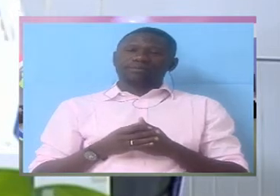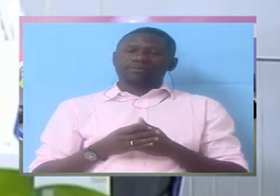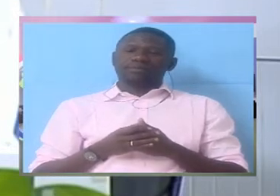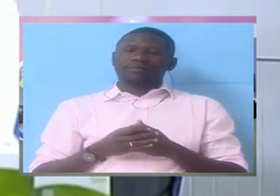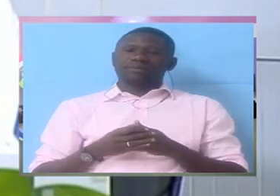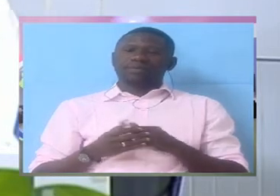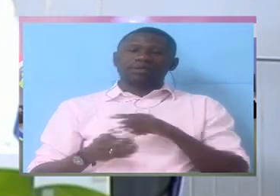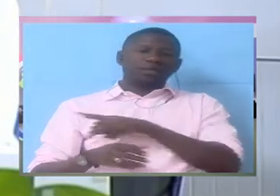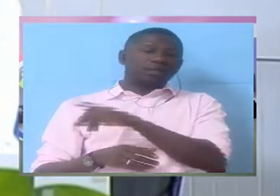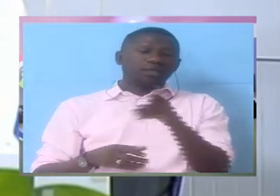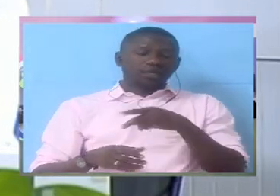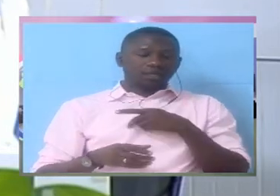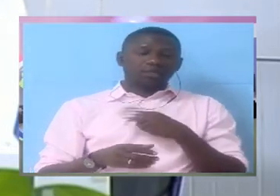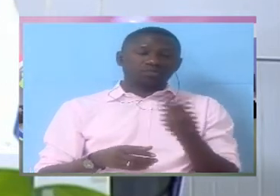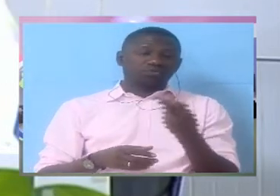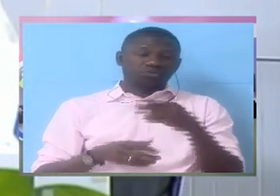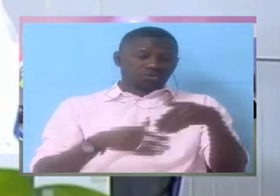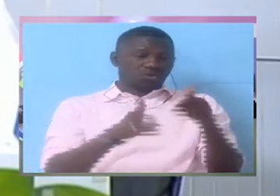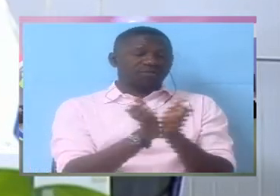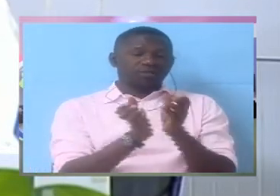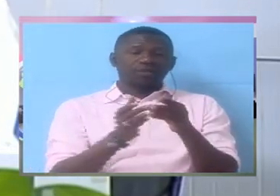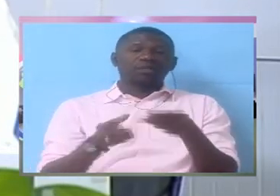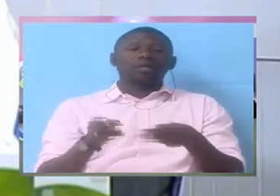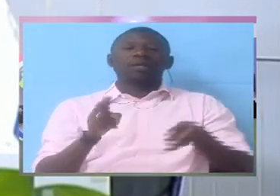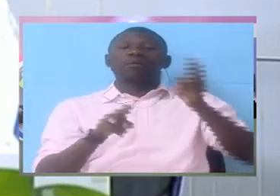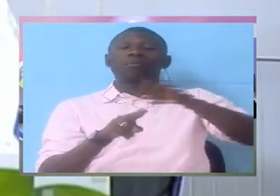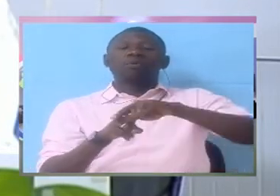they report to me